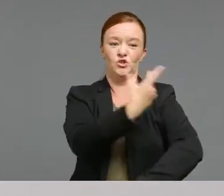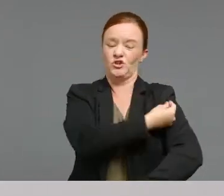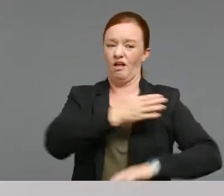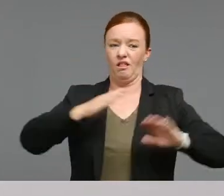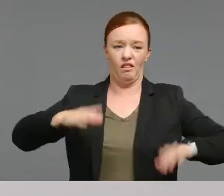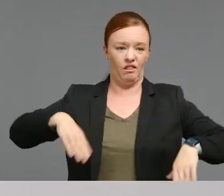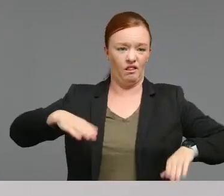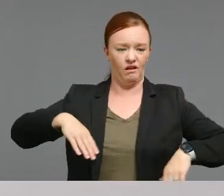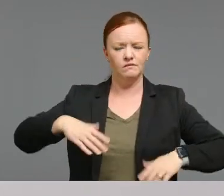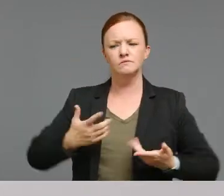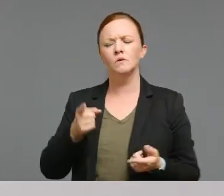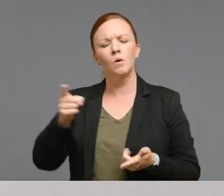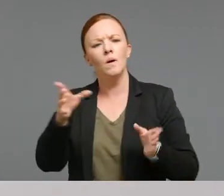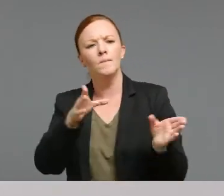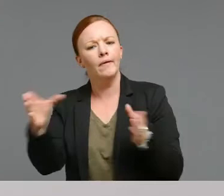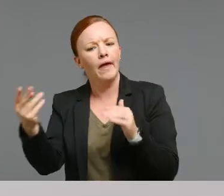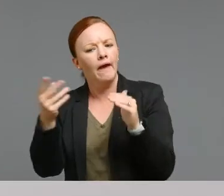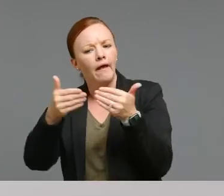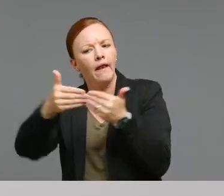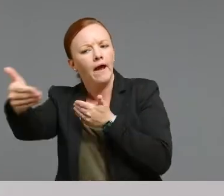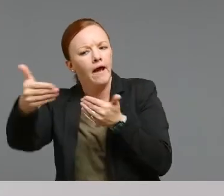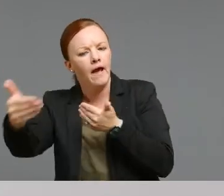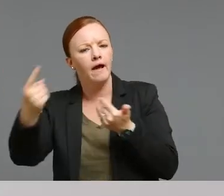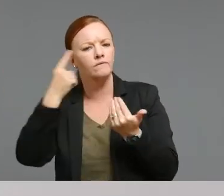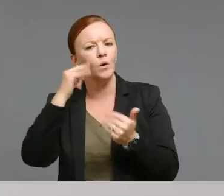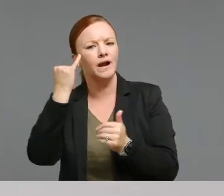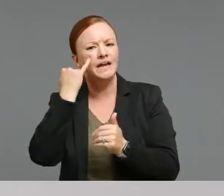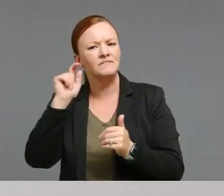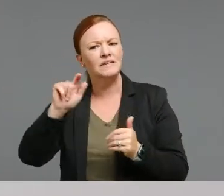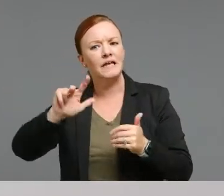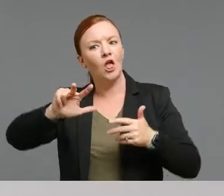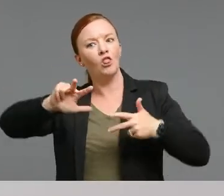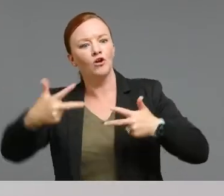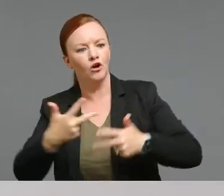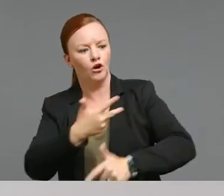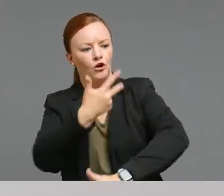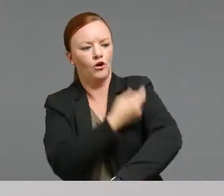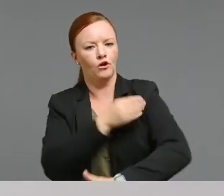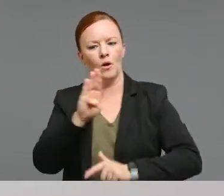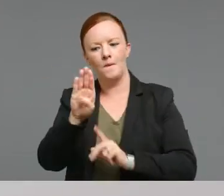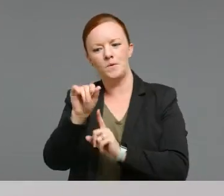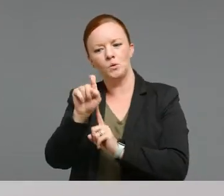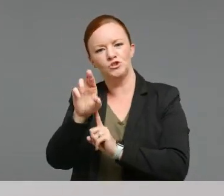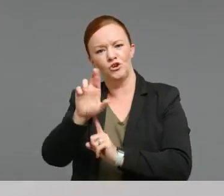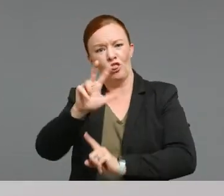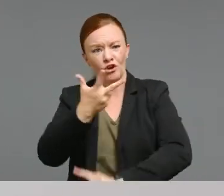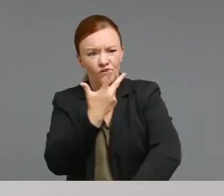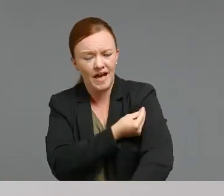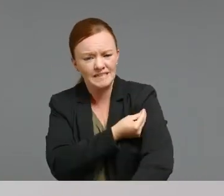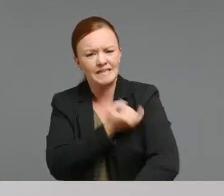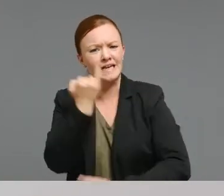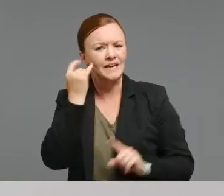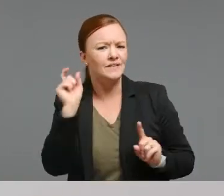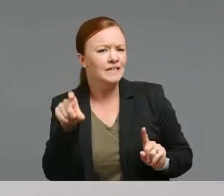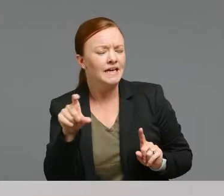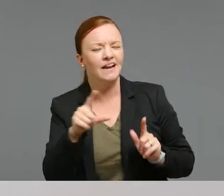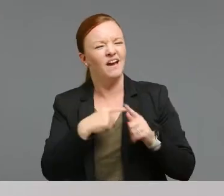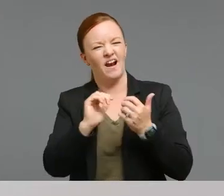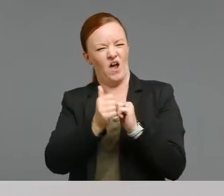plans that you're making as far as booster vaccinations and getting the first folks re-notified,